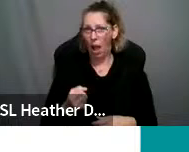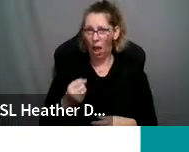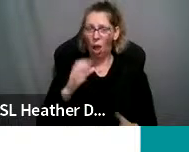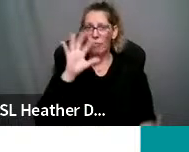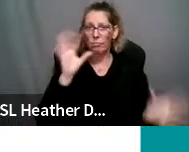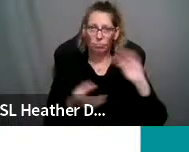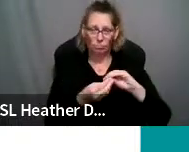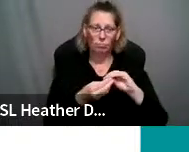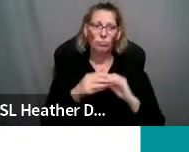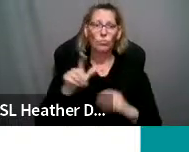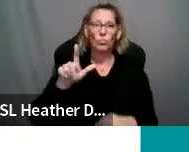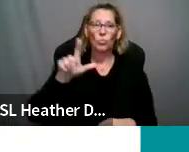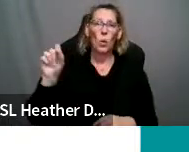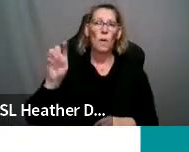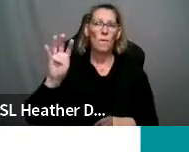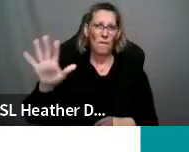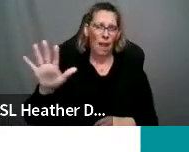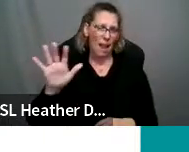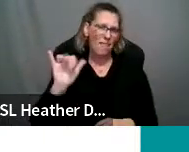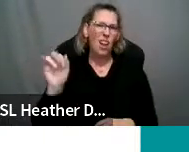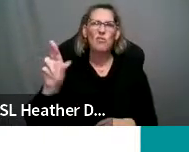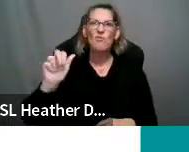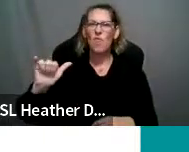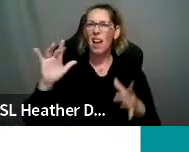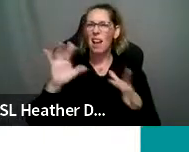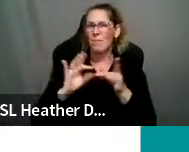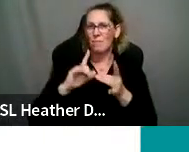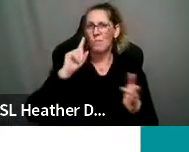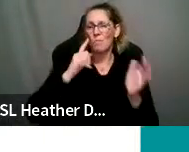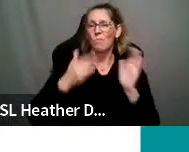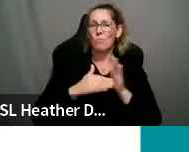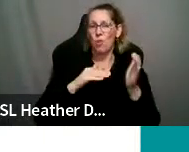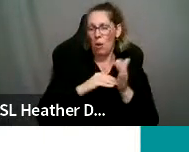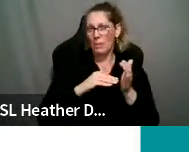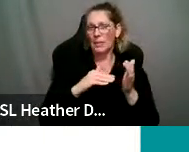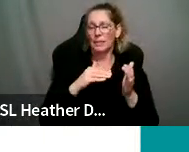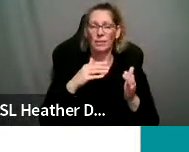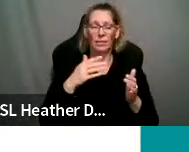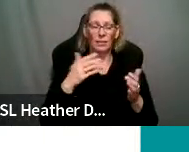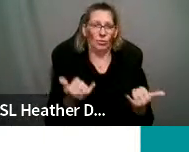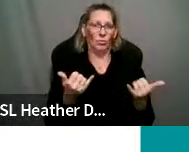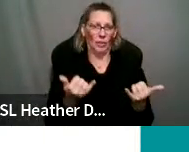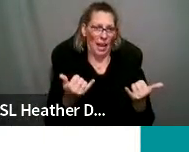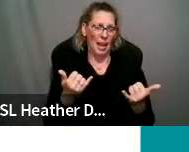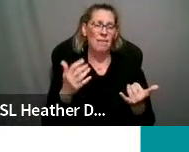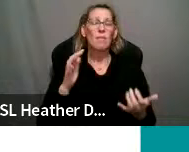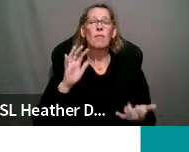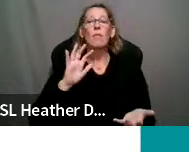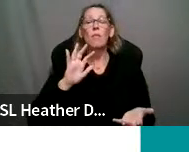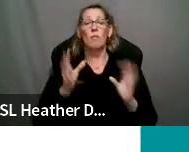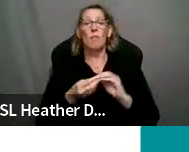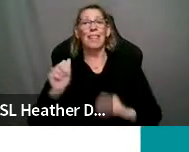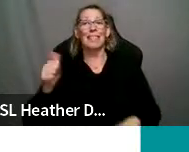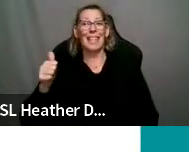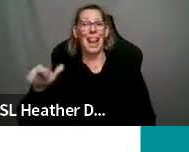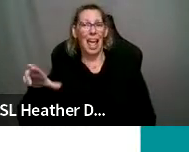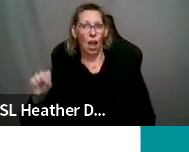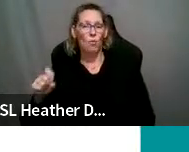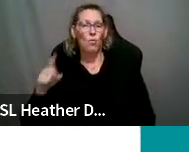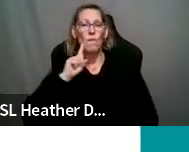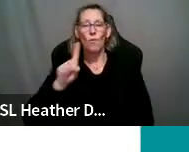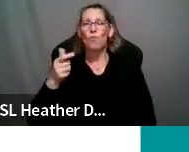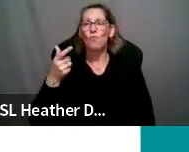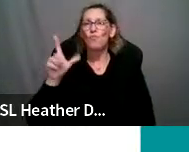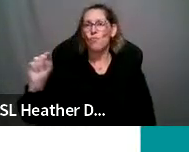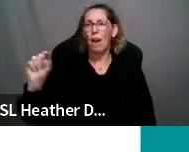in 2045. As Ray mentioned, kind of in the purpose and need statement today, we have about 10 hours in 2019 conditions. This